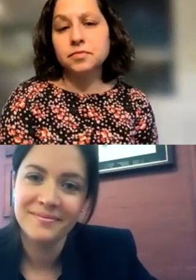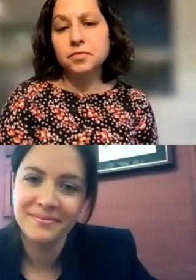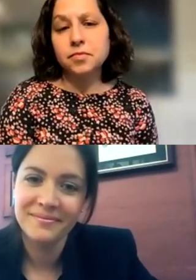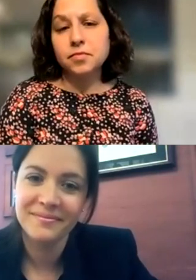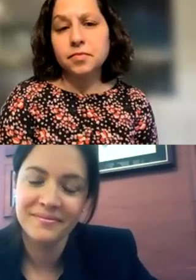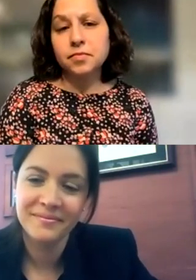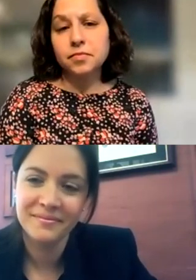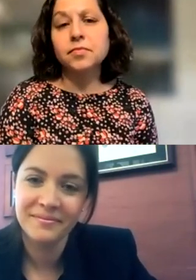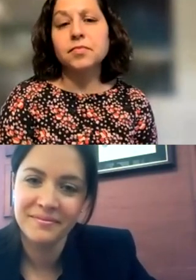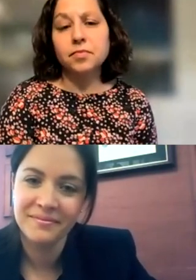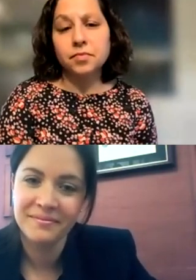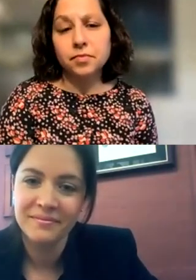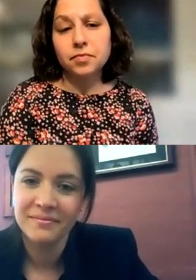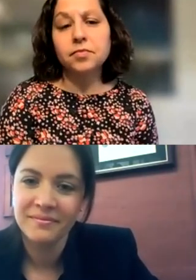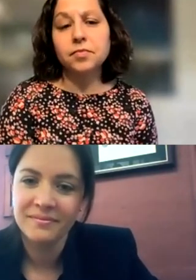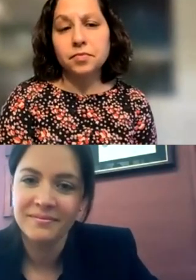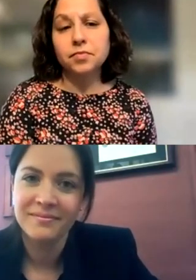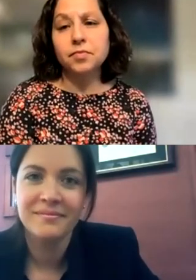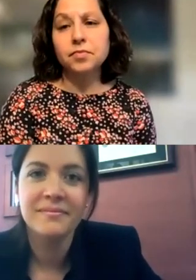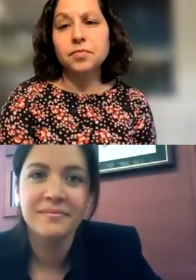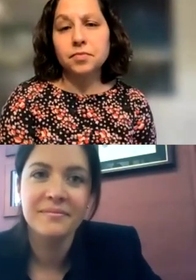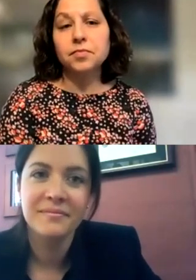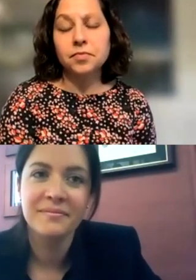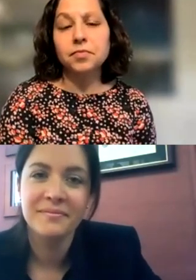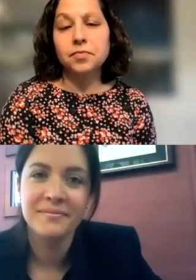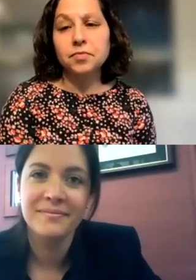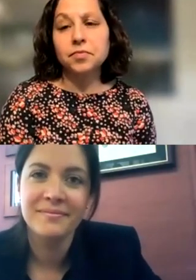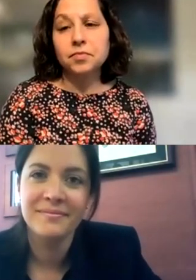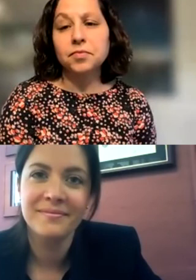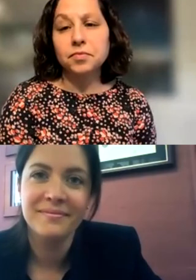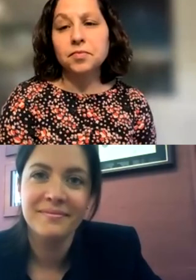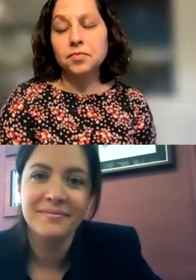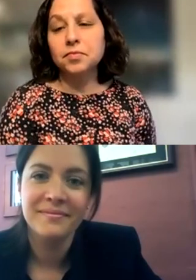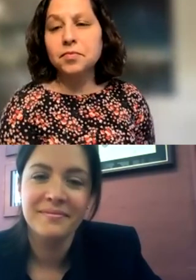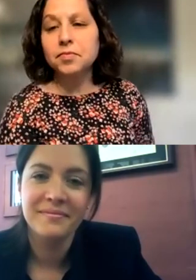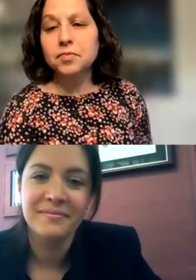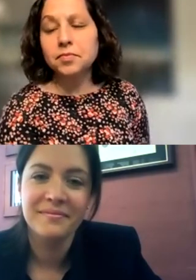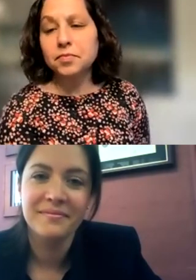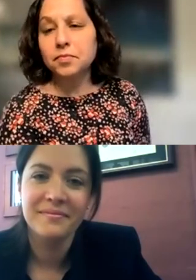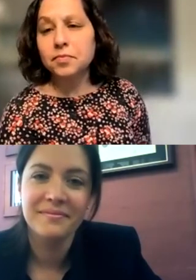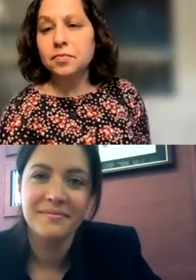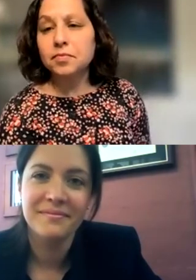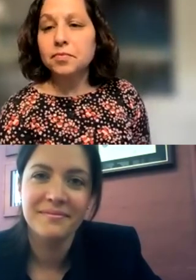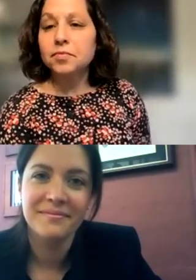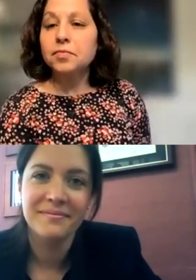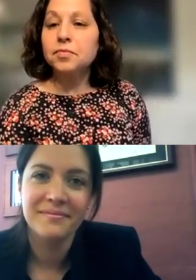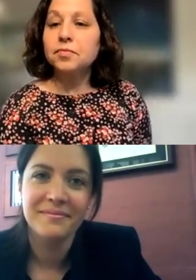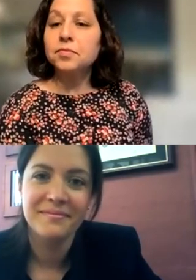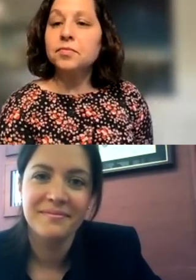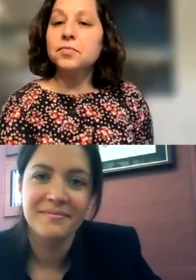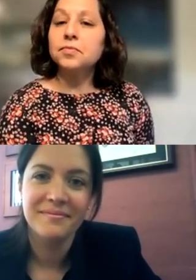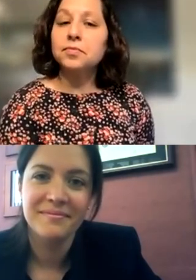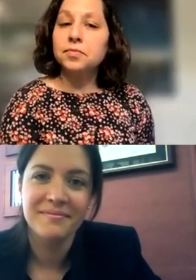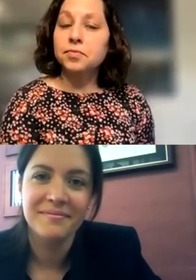it's often not a non-issue. Mm-hmm. Yeah, I've had patients say, oh, I can't